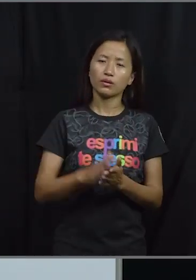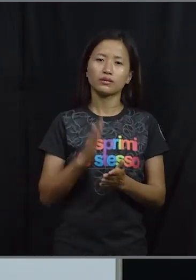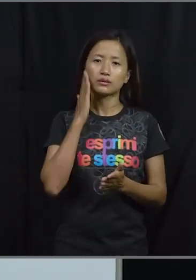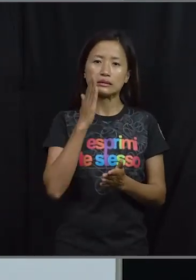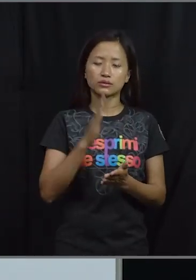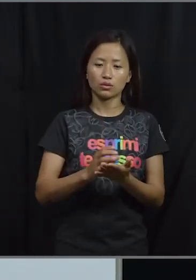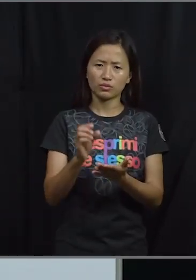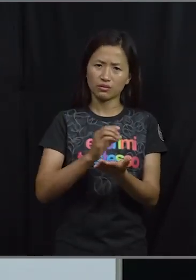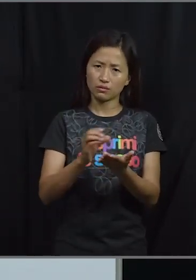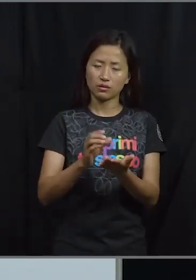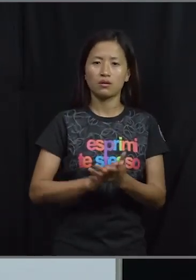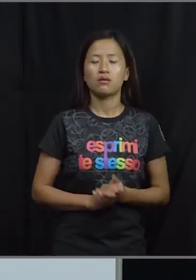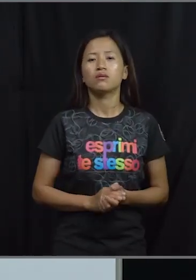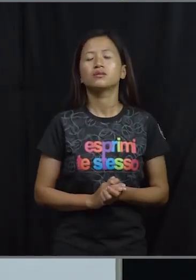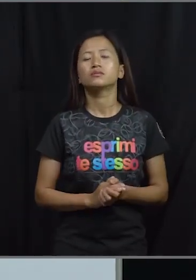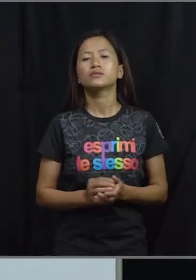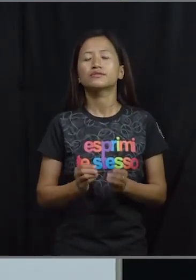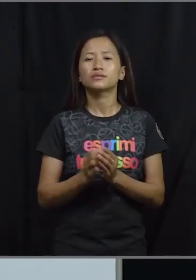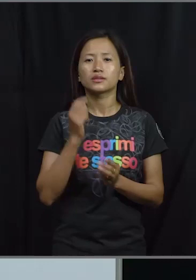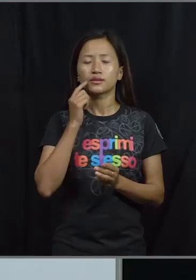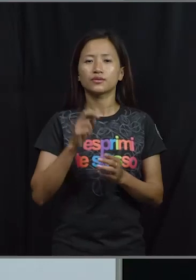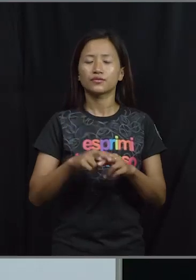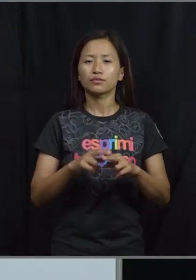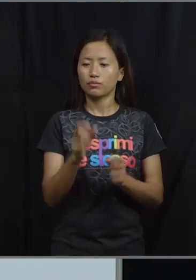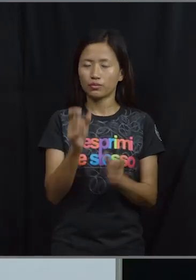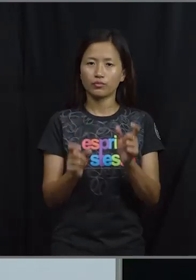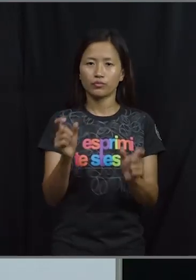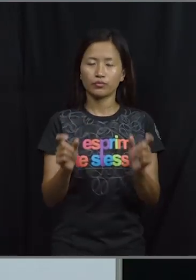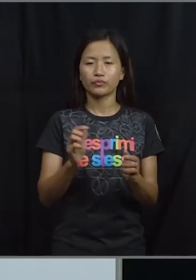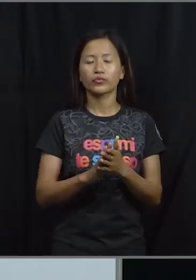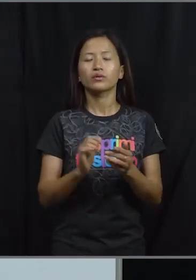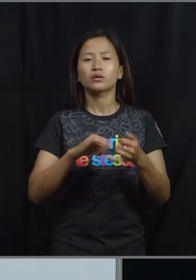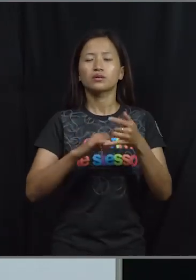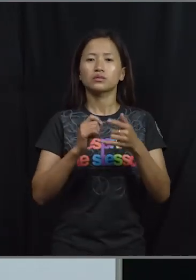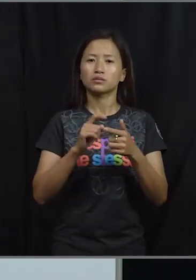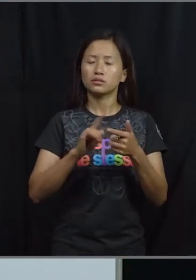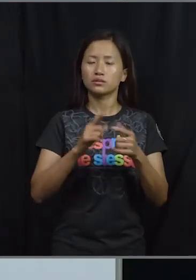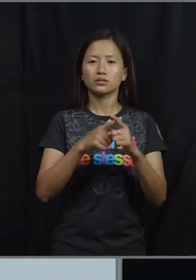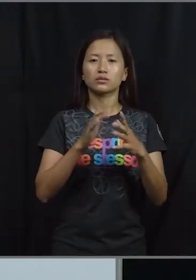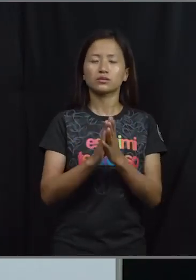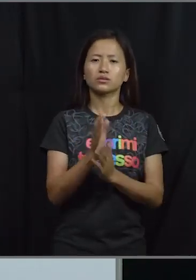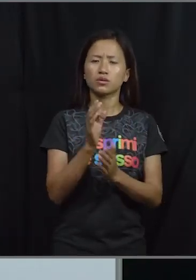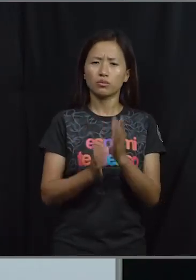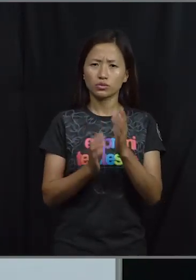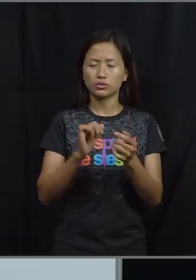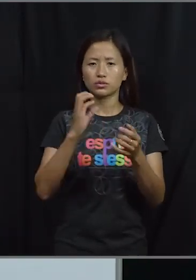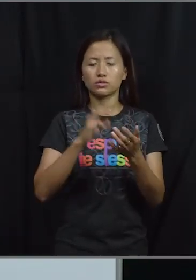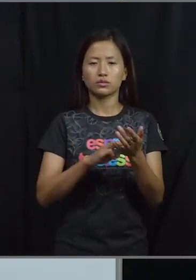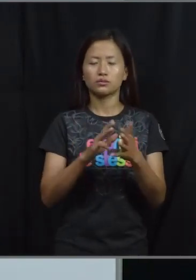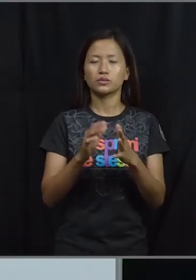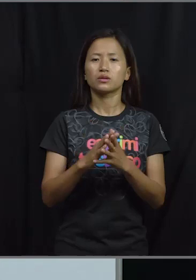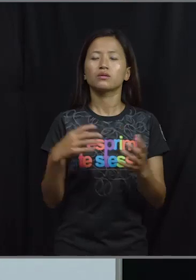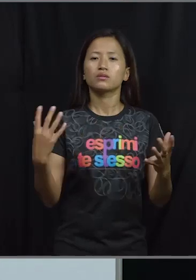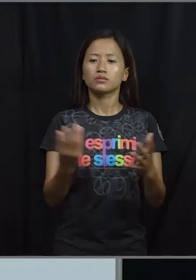forth. If the population, if the sex composition is such that in a particular locality